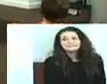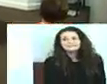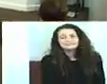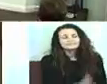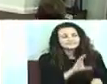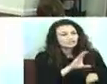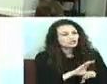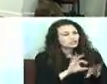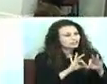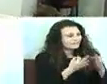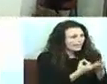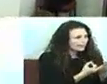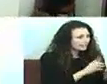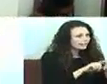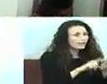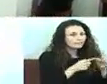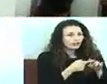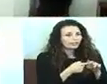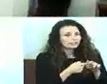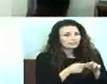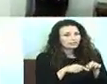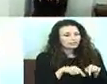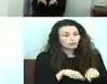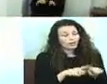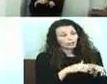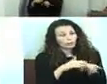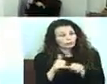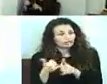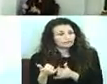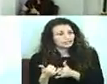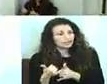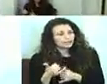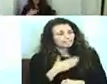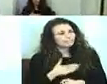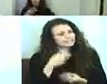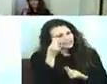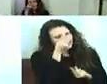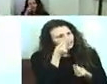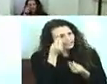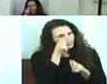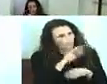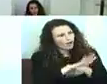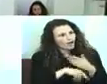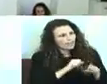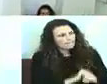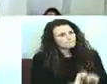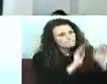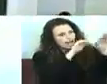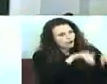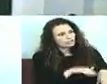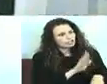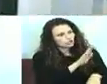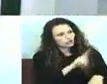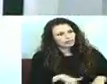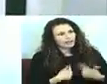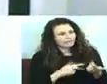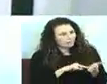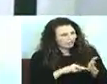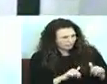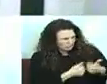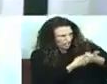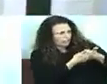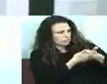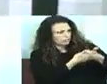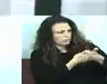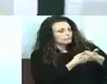Church family and friends, as you leave here today, I want you to think about the mountains in your life and know that they will be